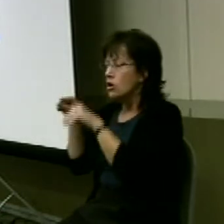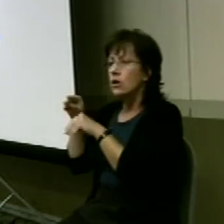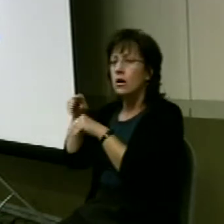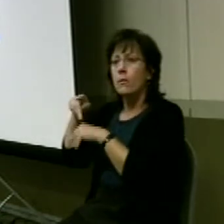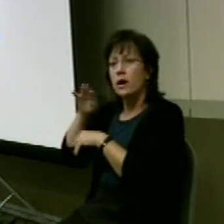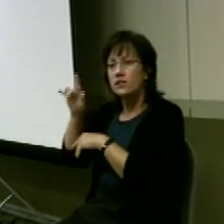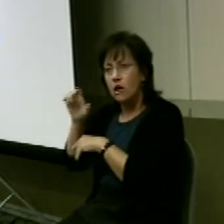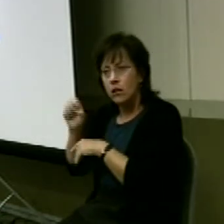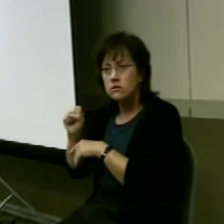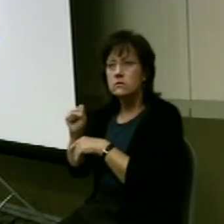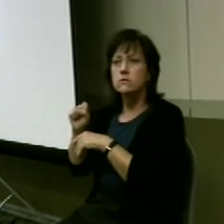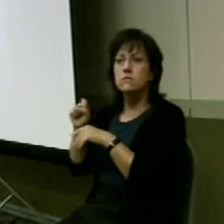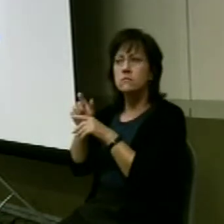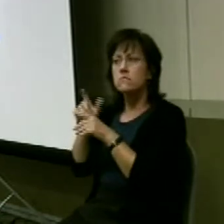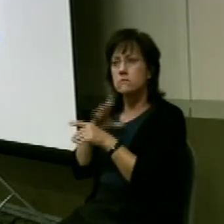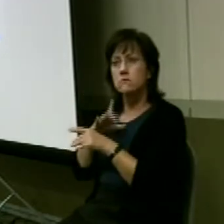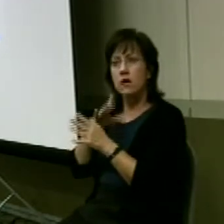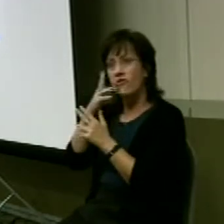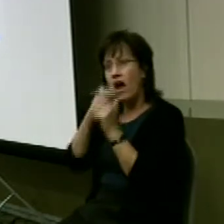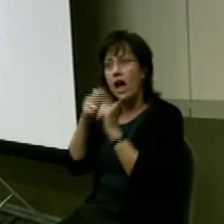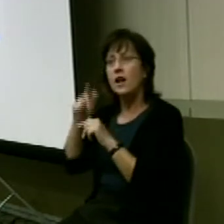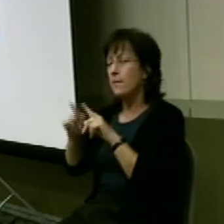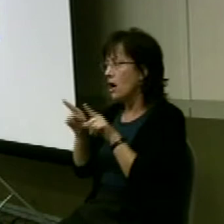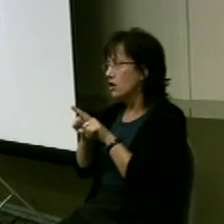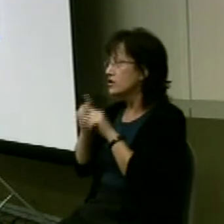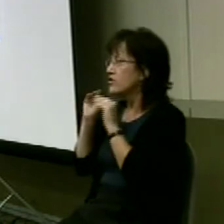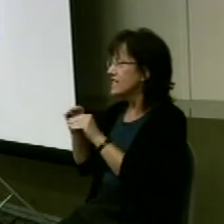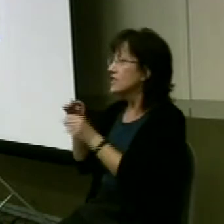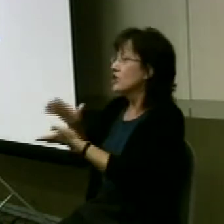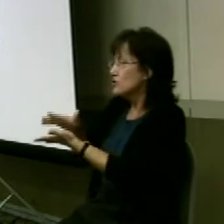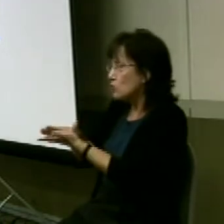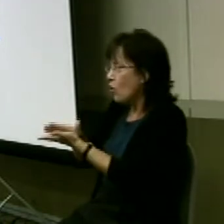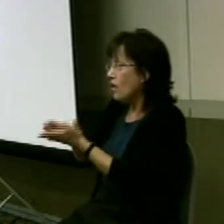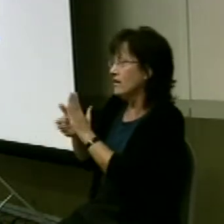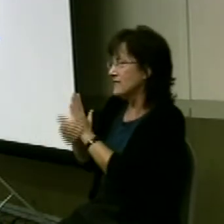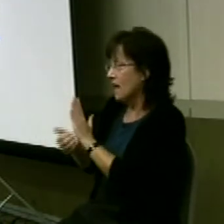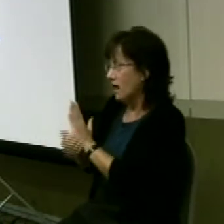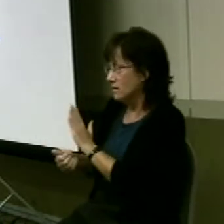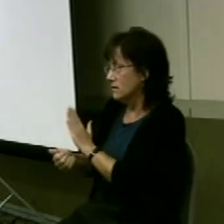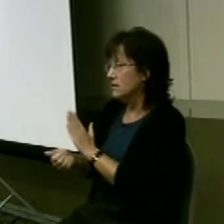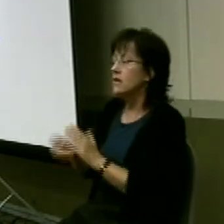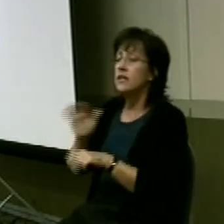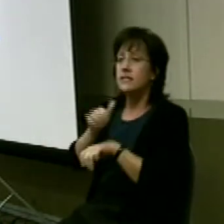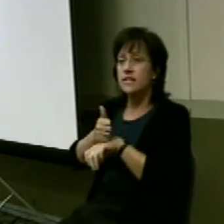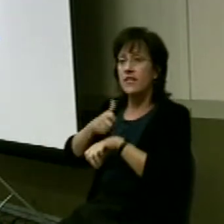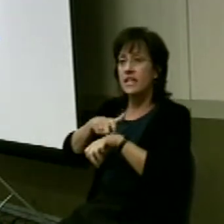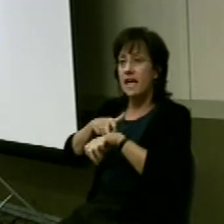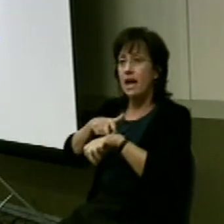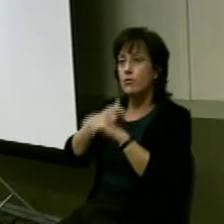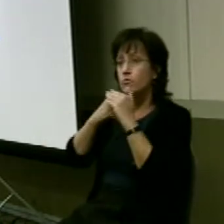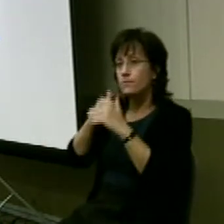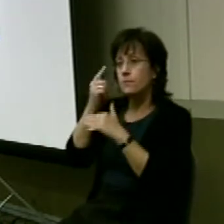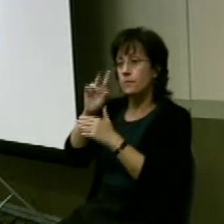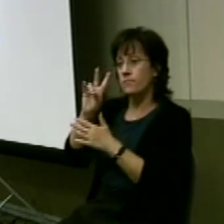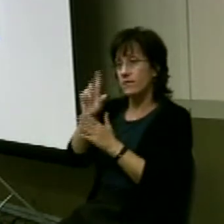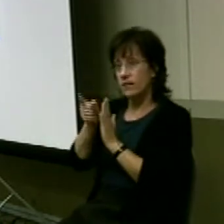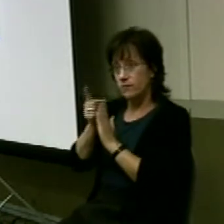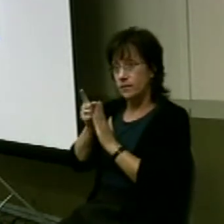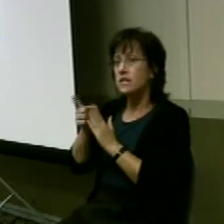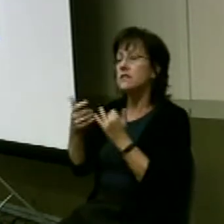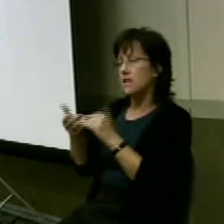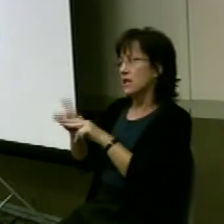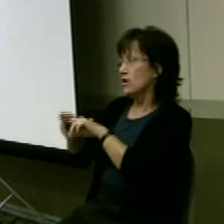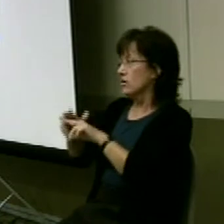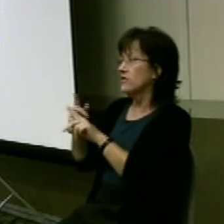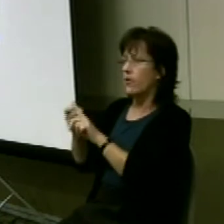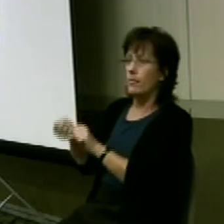Play-Doh, puzzles. These were fun to him, but they were also teaching him school skills. We would set the timer for 7 minutes, still increased